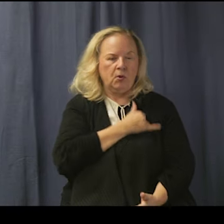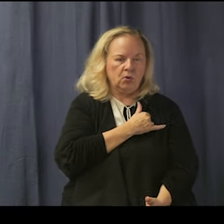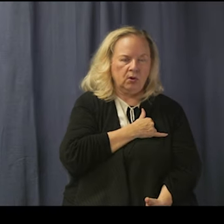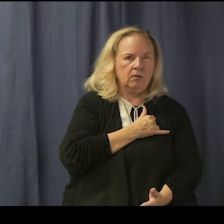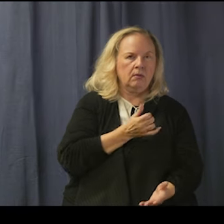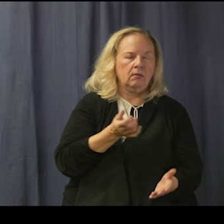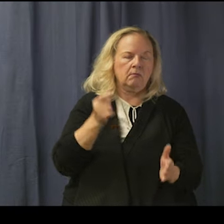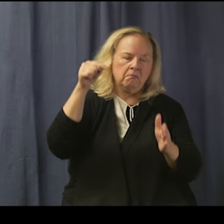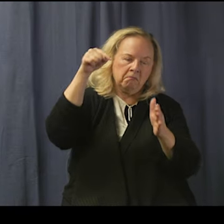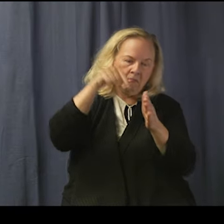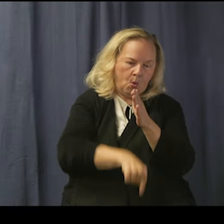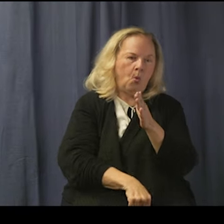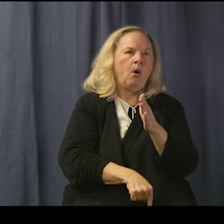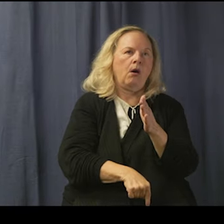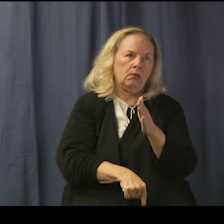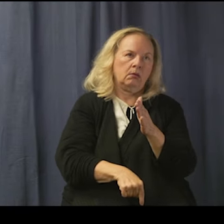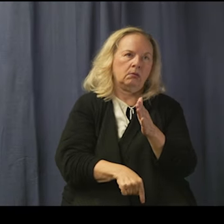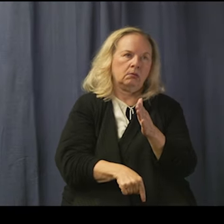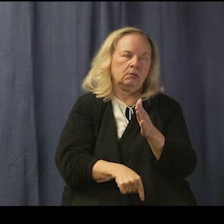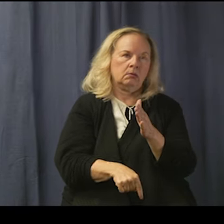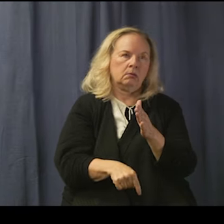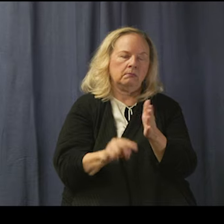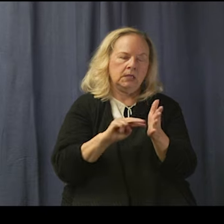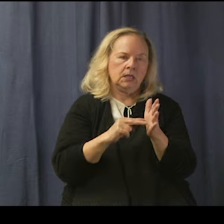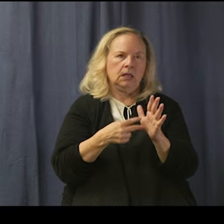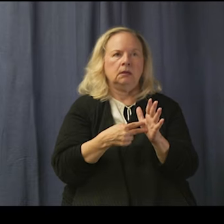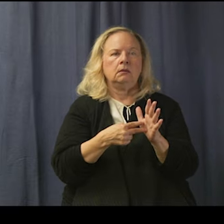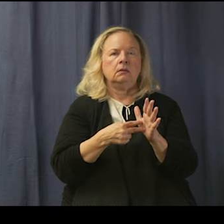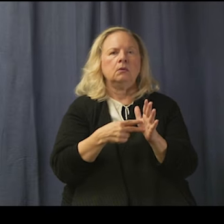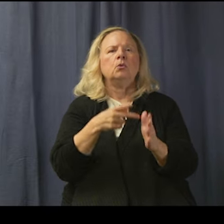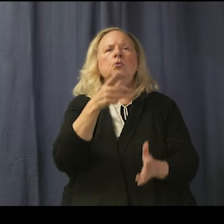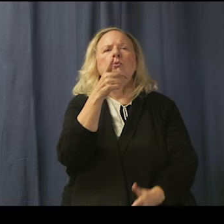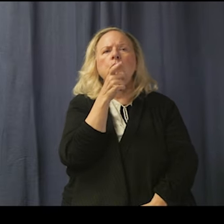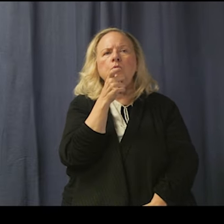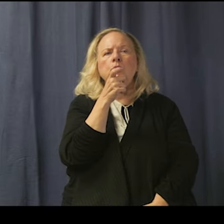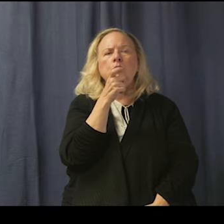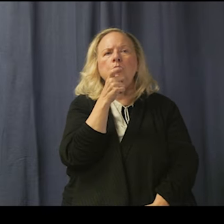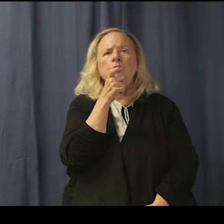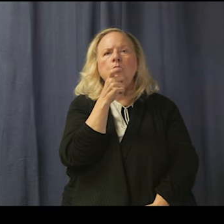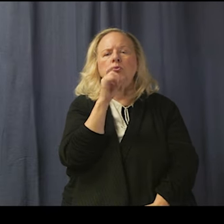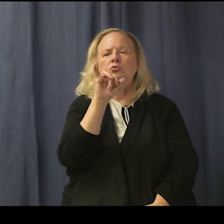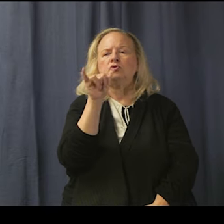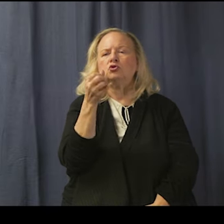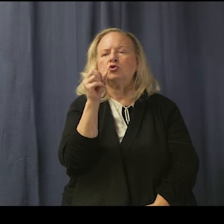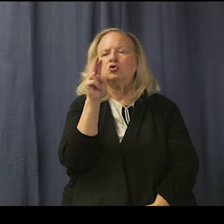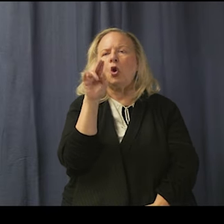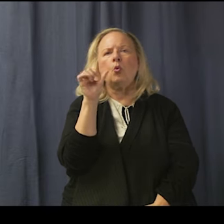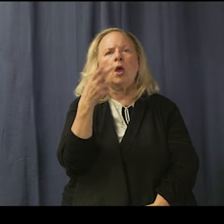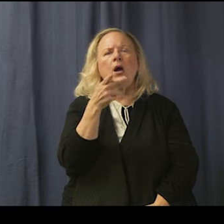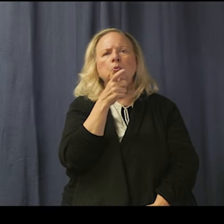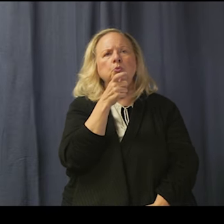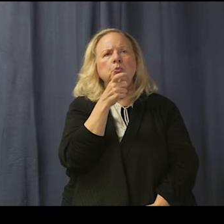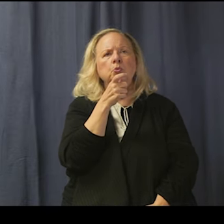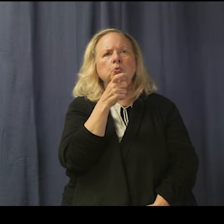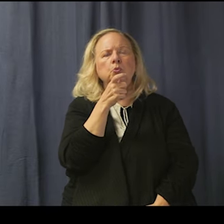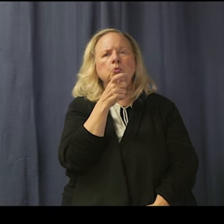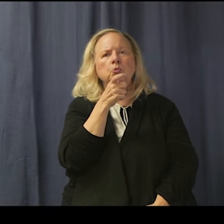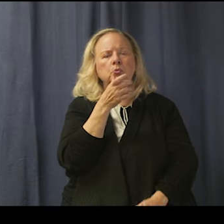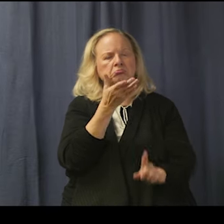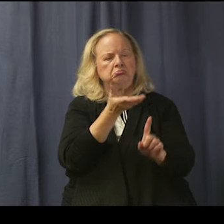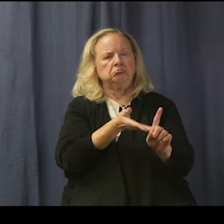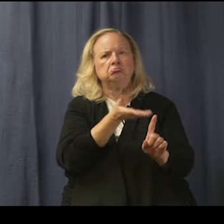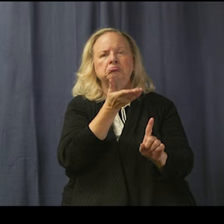about more than repentance. My question now is, who was Jonah? We know he